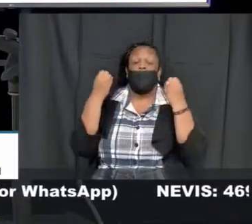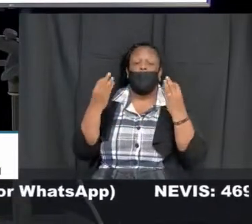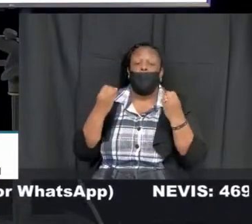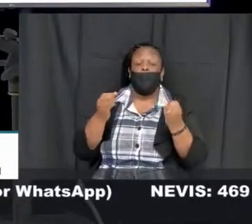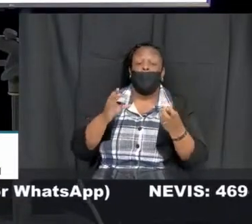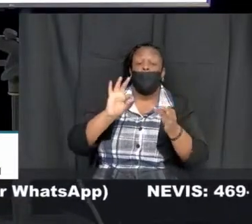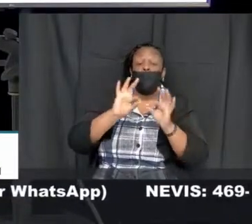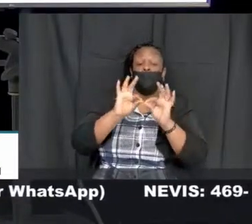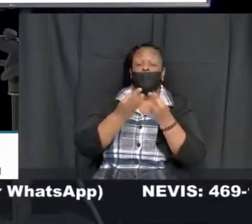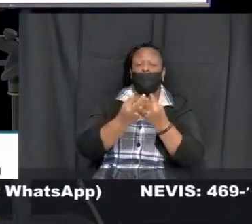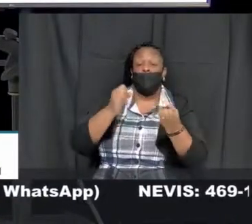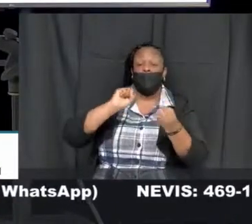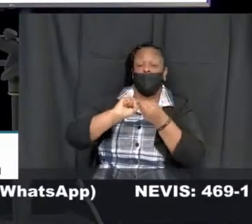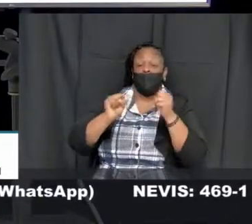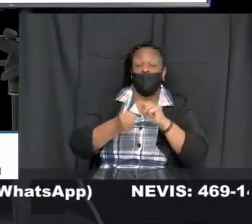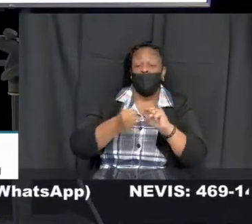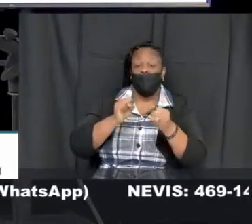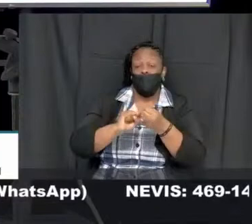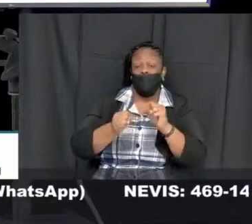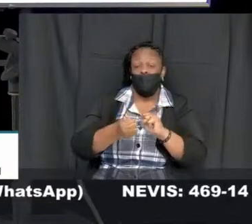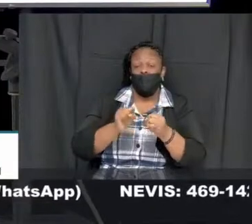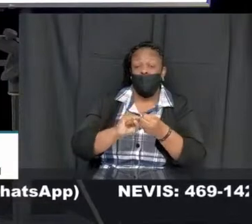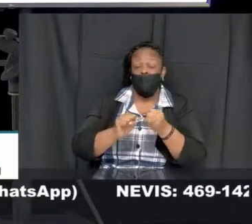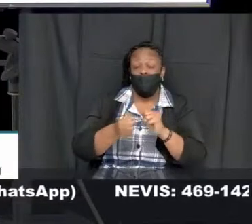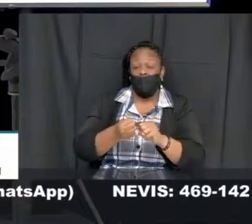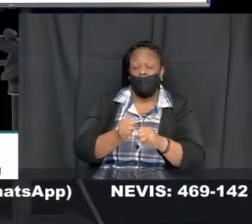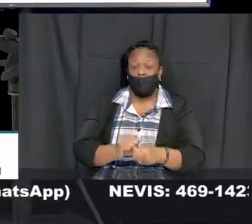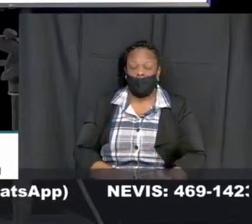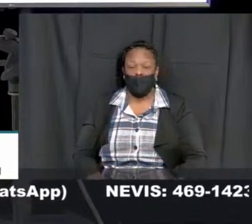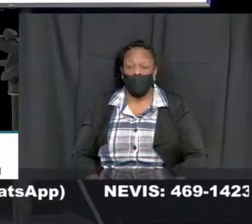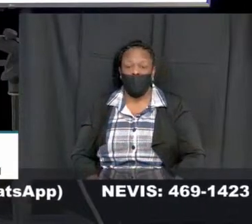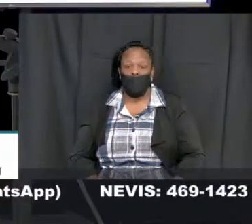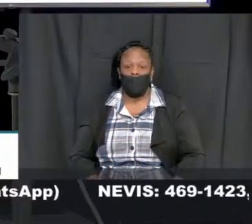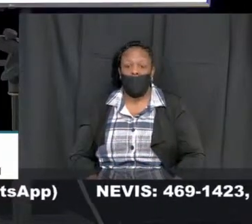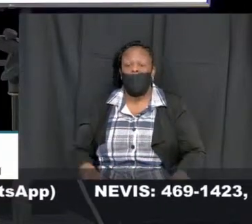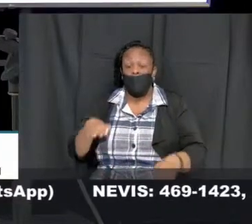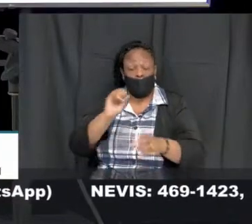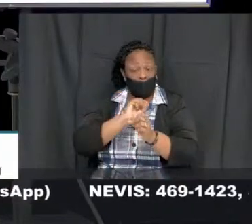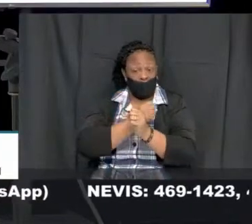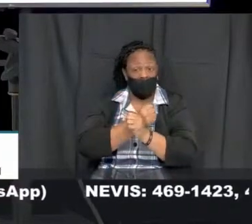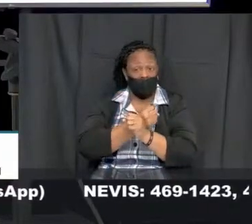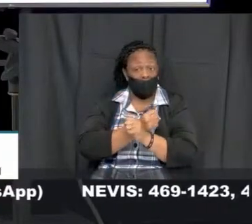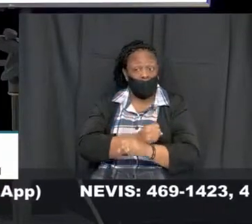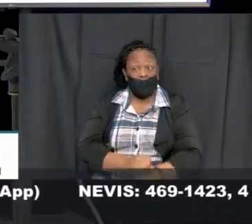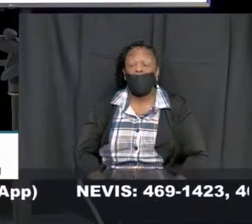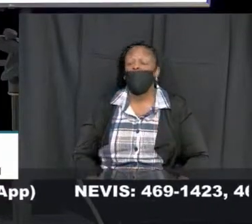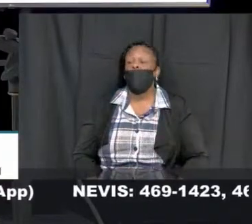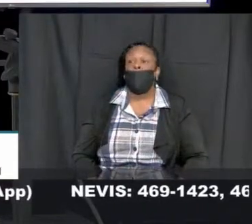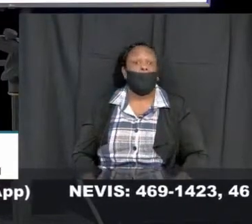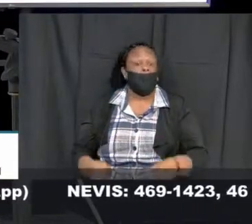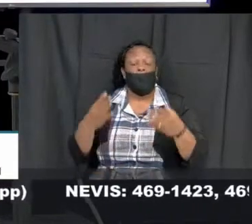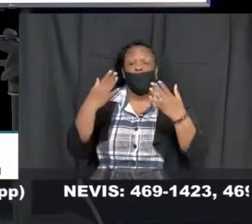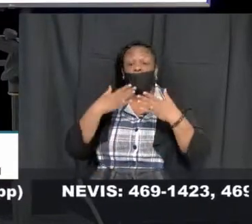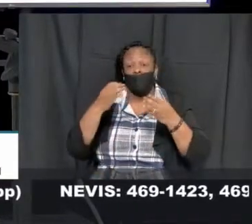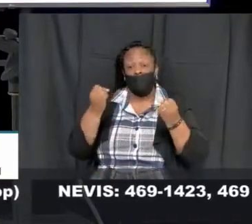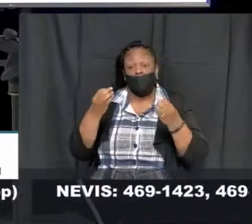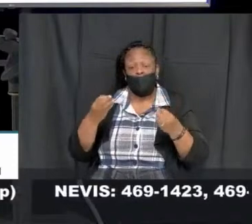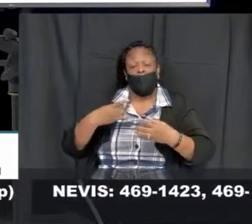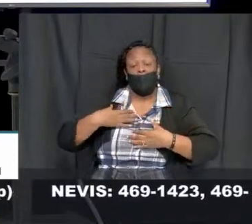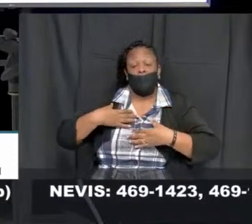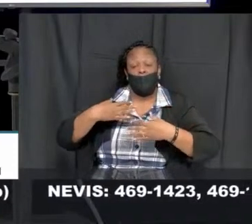The impact on the mental health of our elders during the lockdowns was significant, extremely